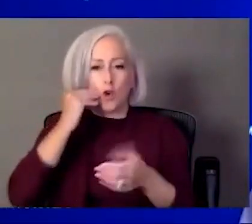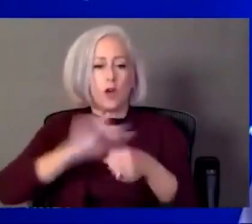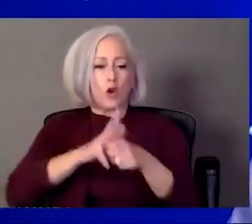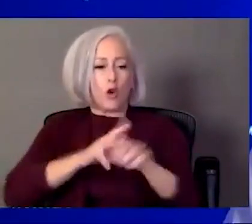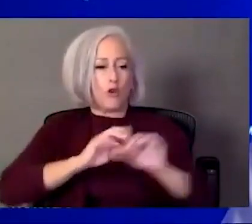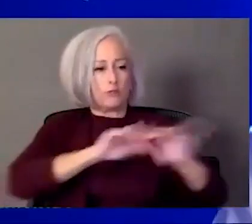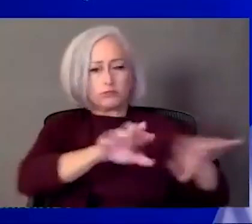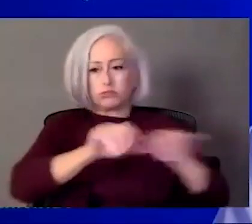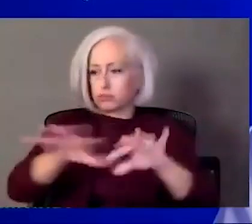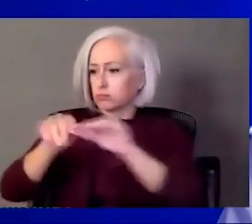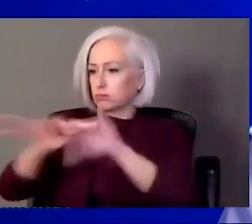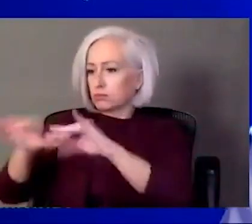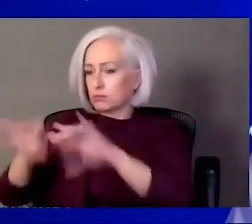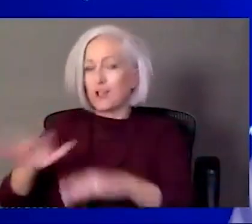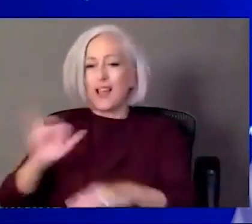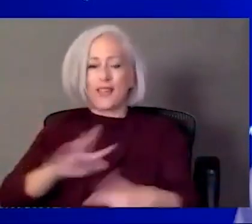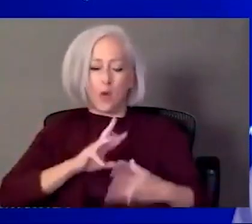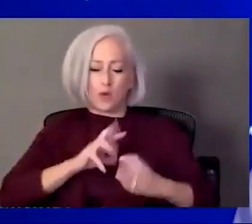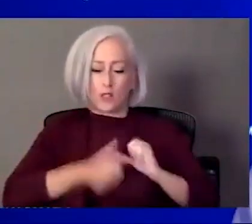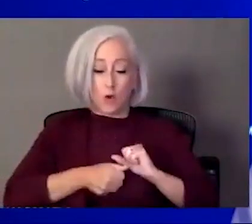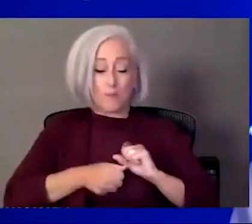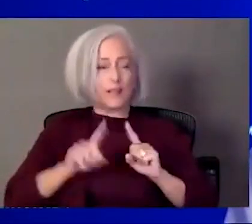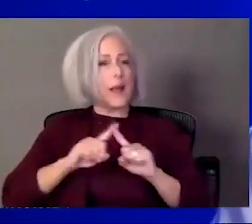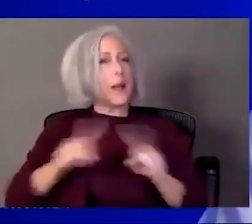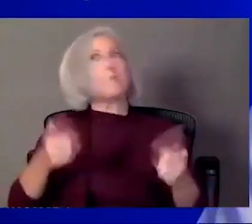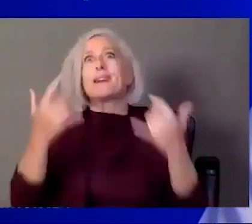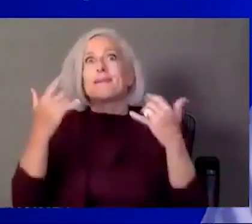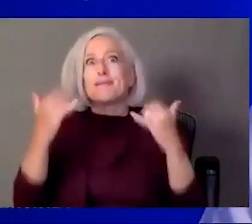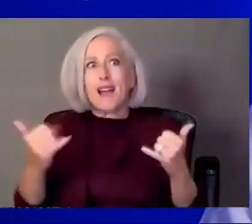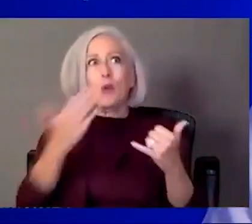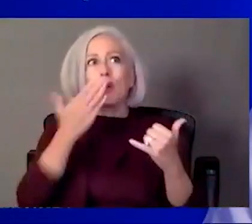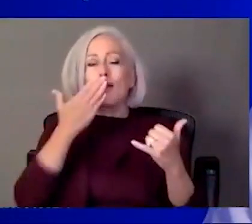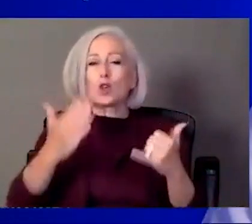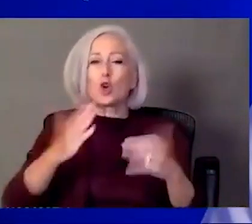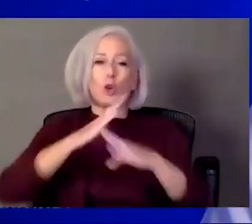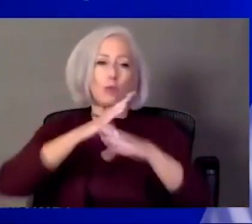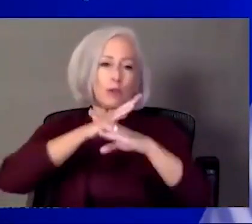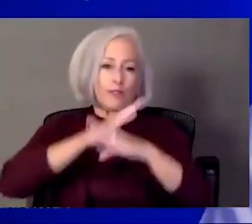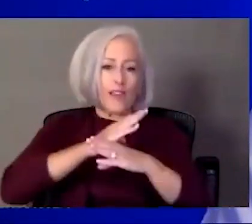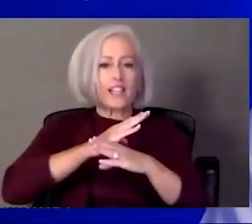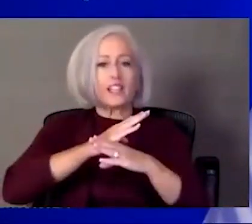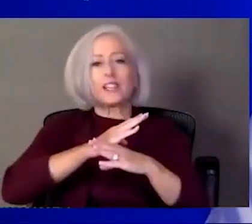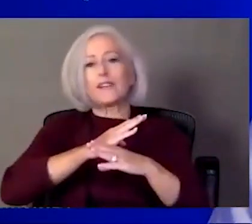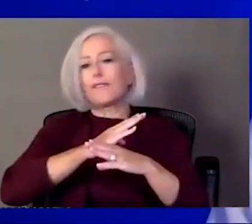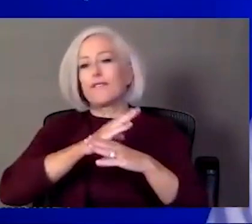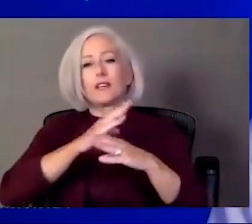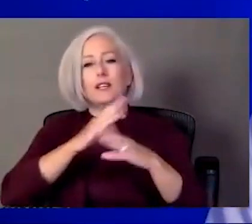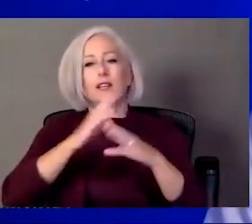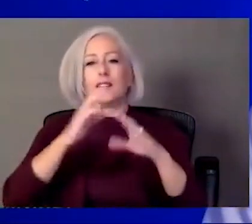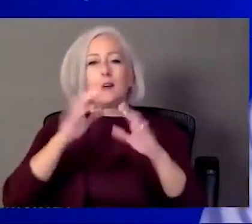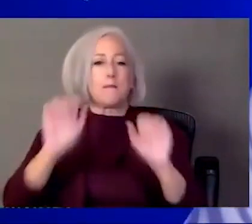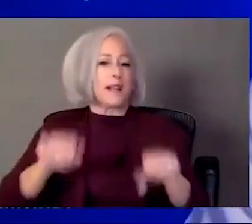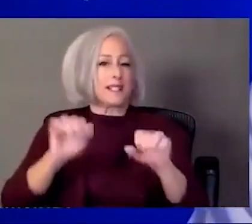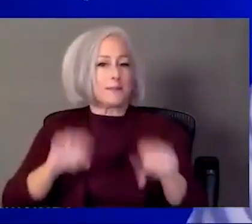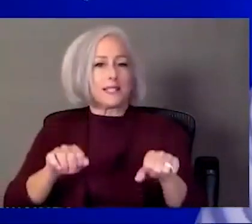heartbreaking thing. But now we know we have these very good preventive measures, most, least of which is not the vaccination. So we need to get